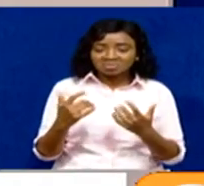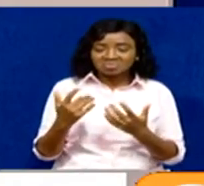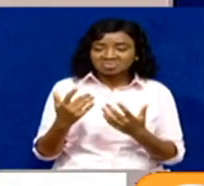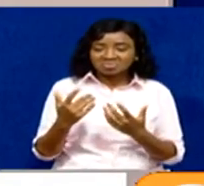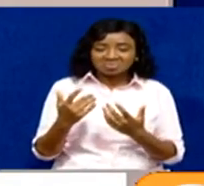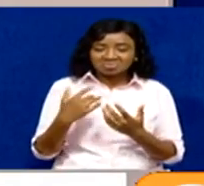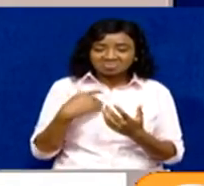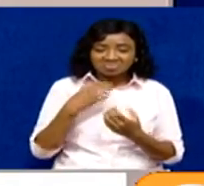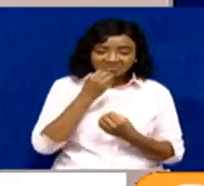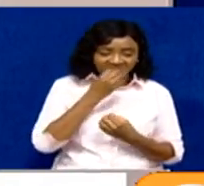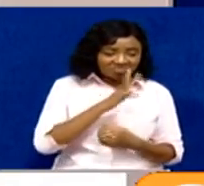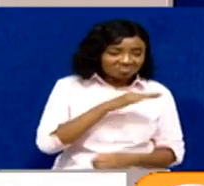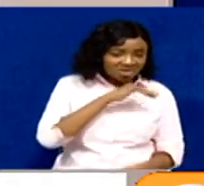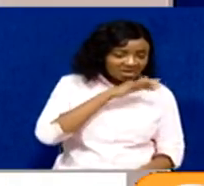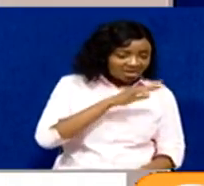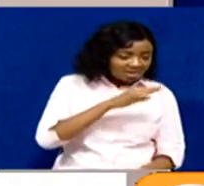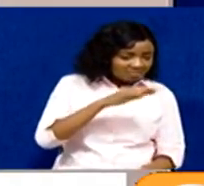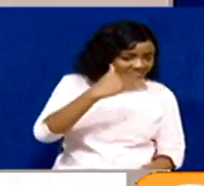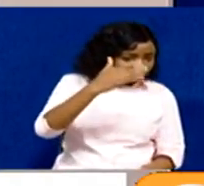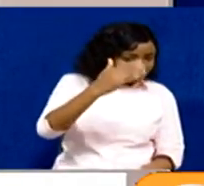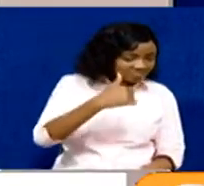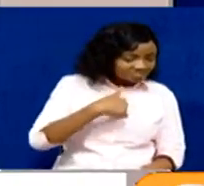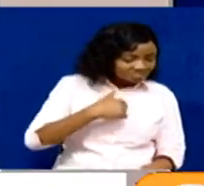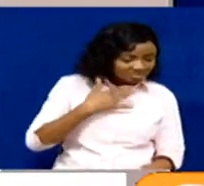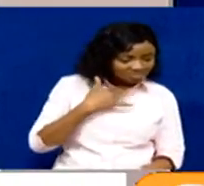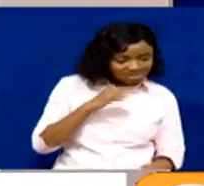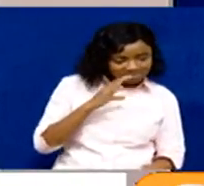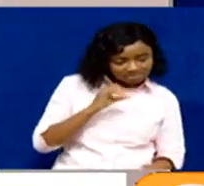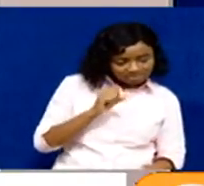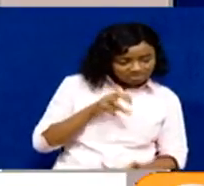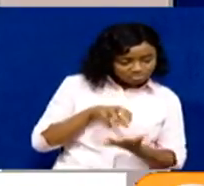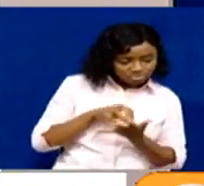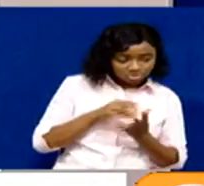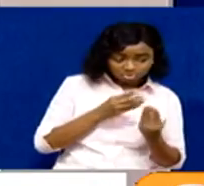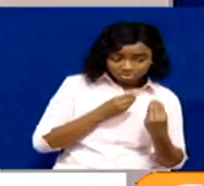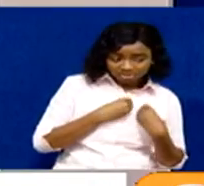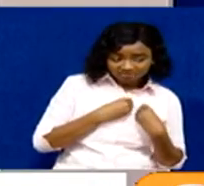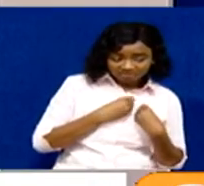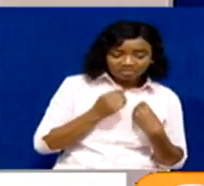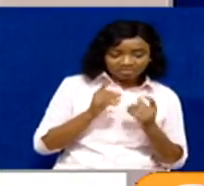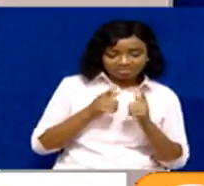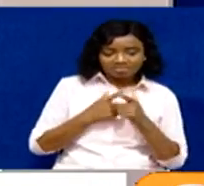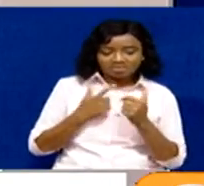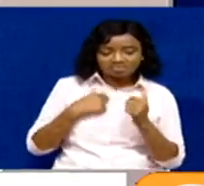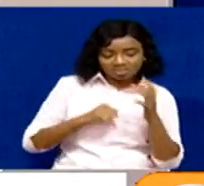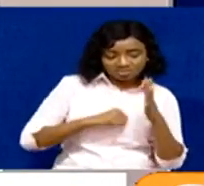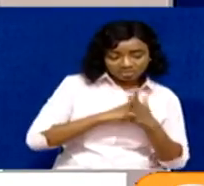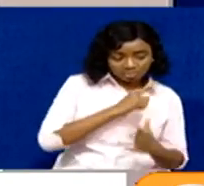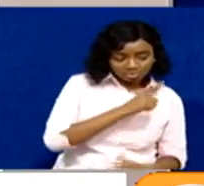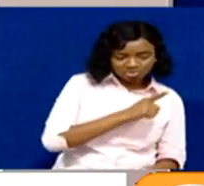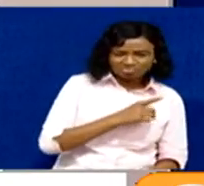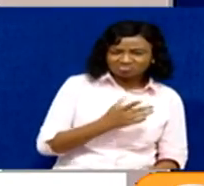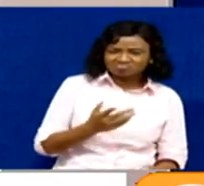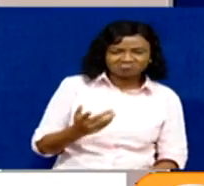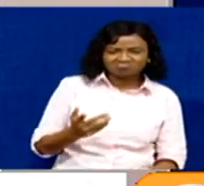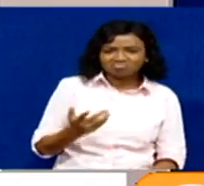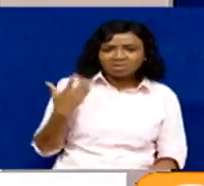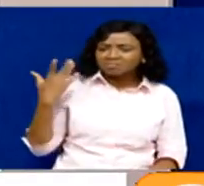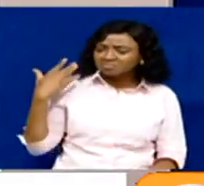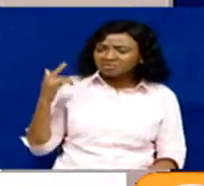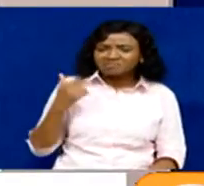made a cabinet secretary, so that I am saying I'll support you because you will make me a minister. I've been a minister before.